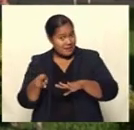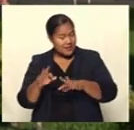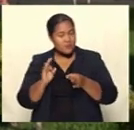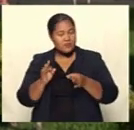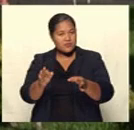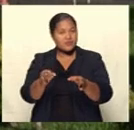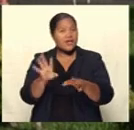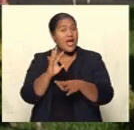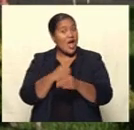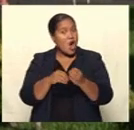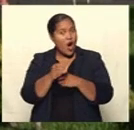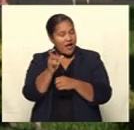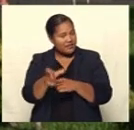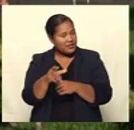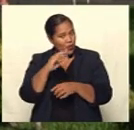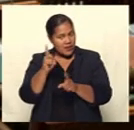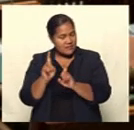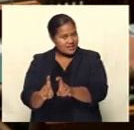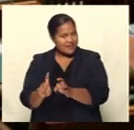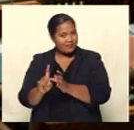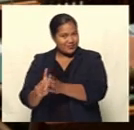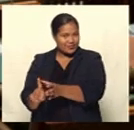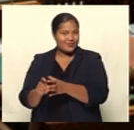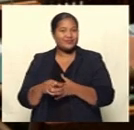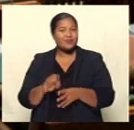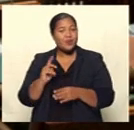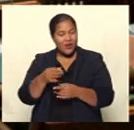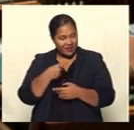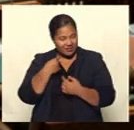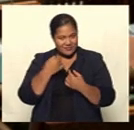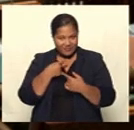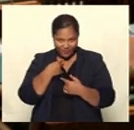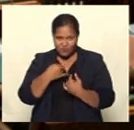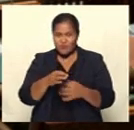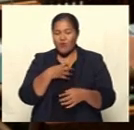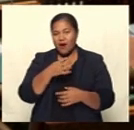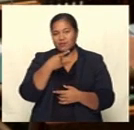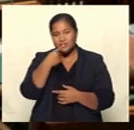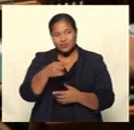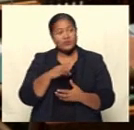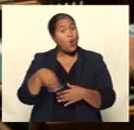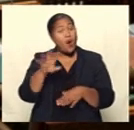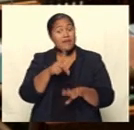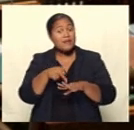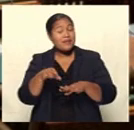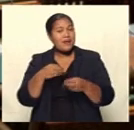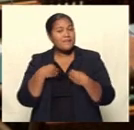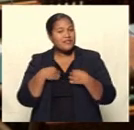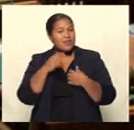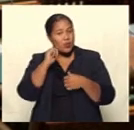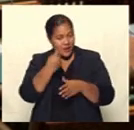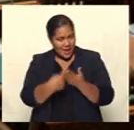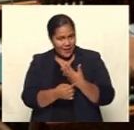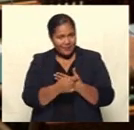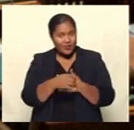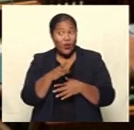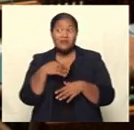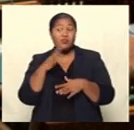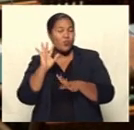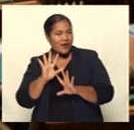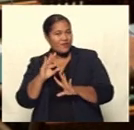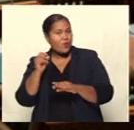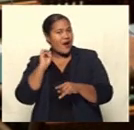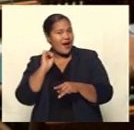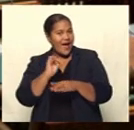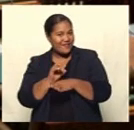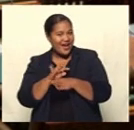closed with immediate effect until further notice. The Speaker of Parliament says all parliamentary business will resume upon the advice and